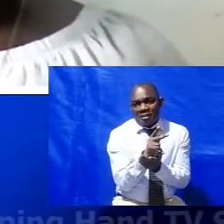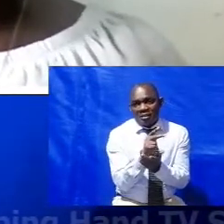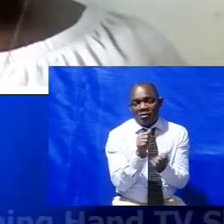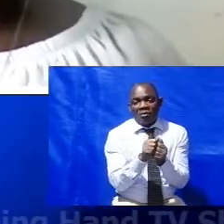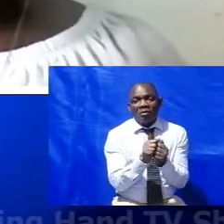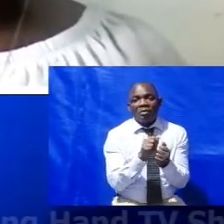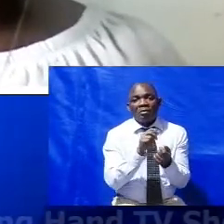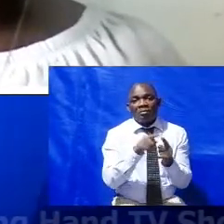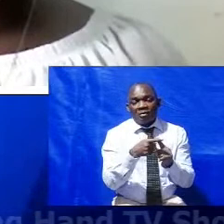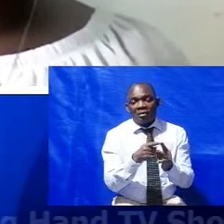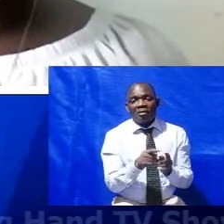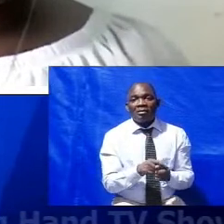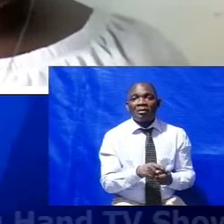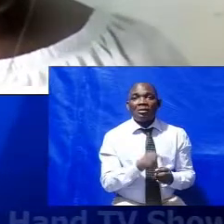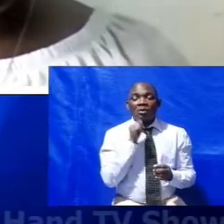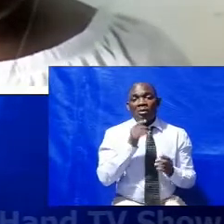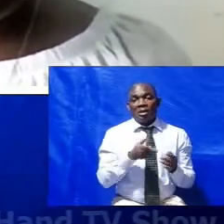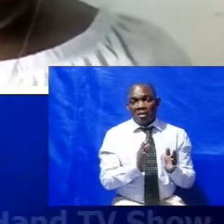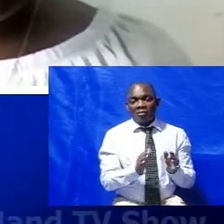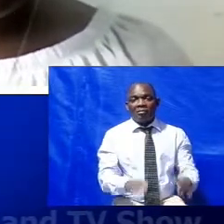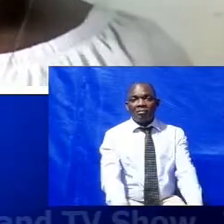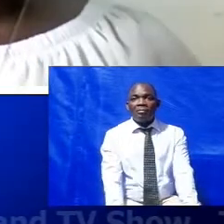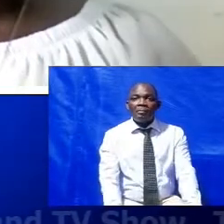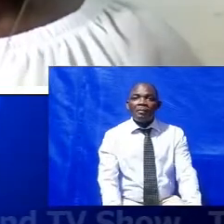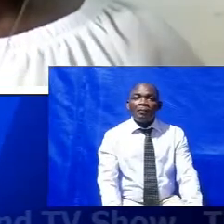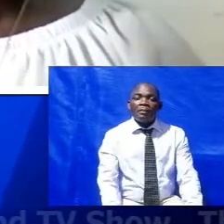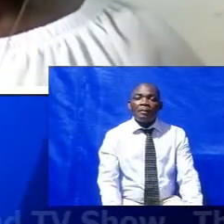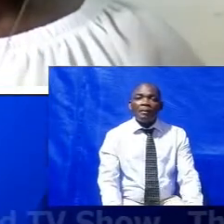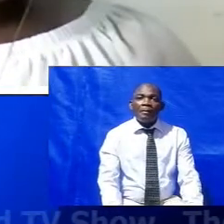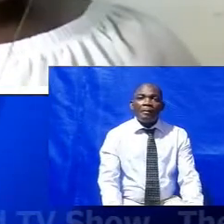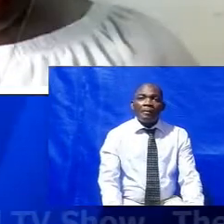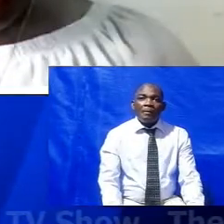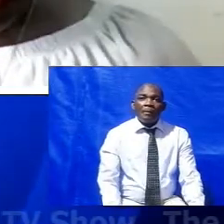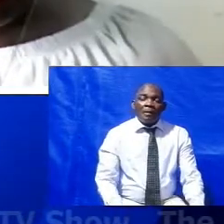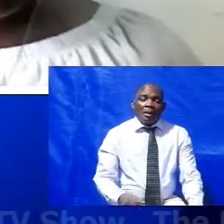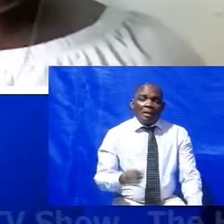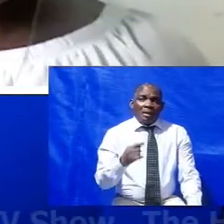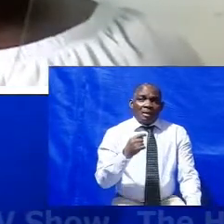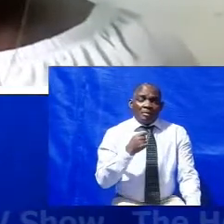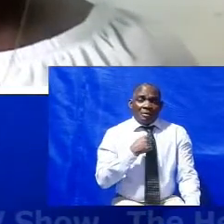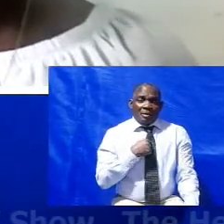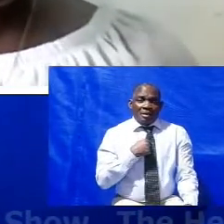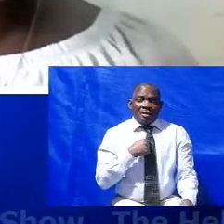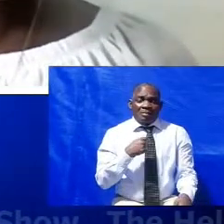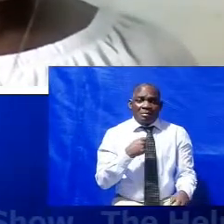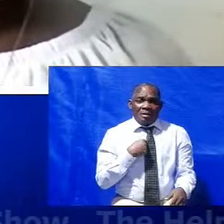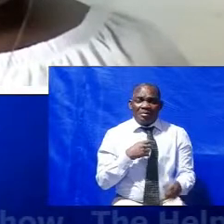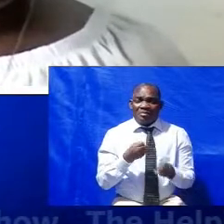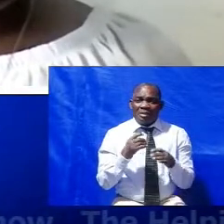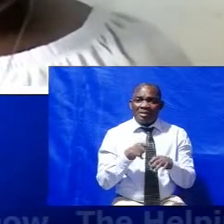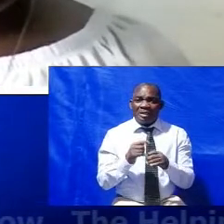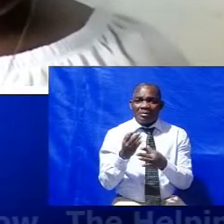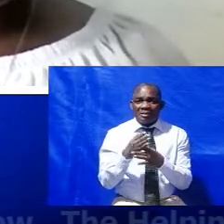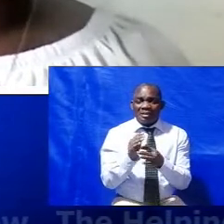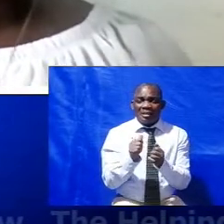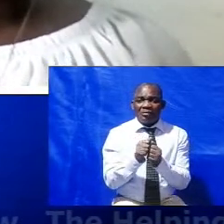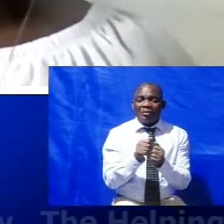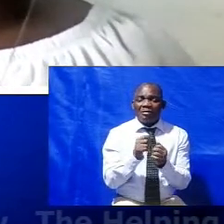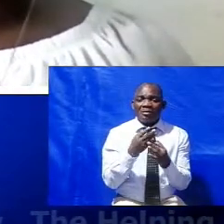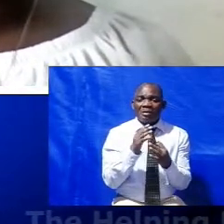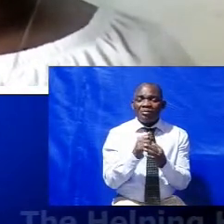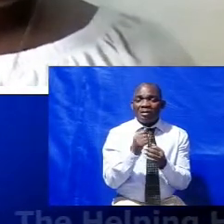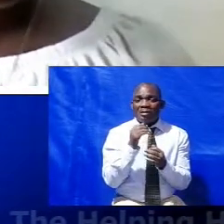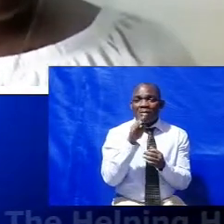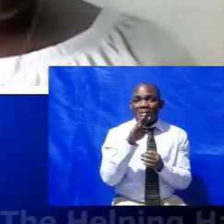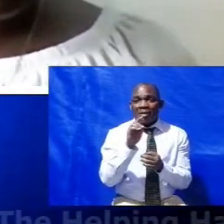in to a bed with someone. So I had shared the bed for several times,